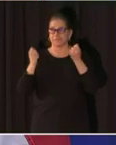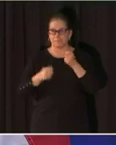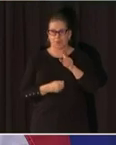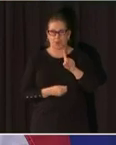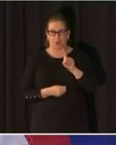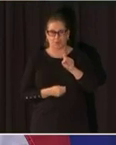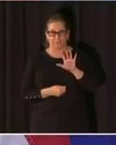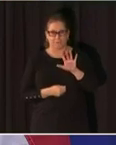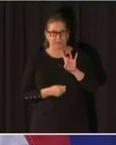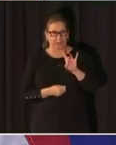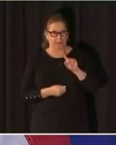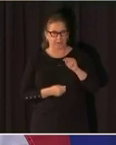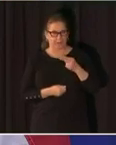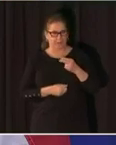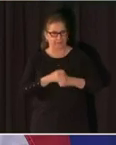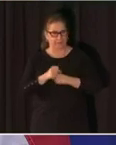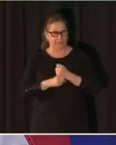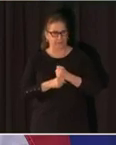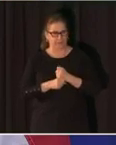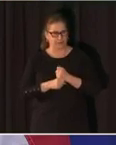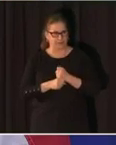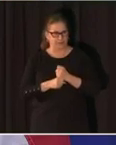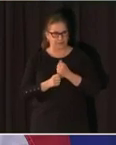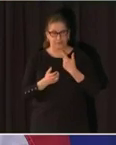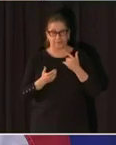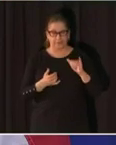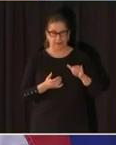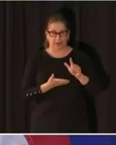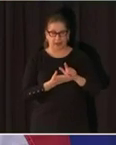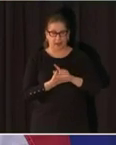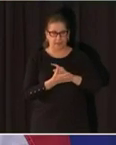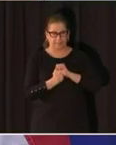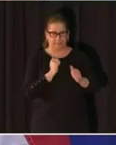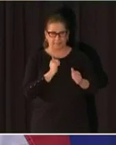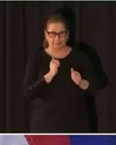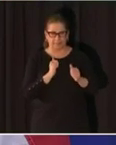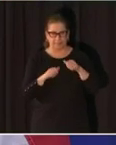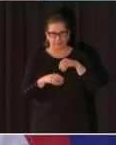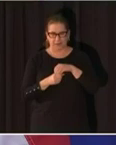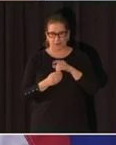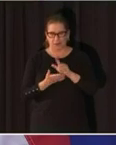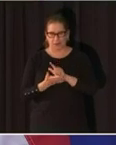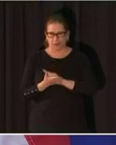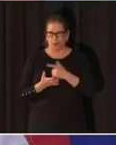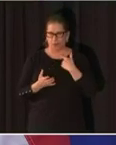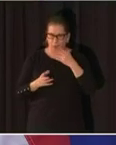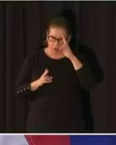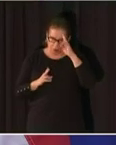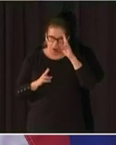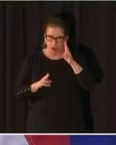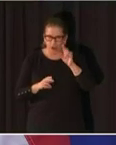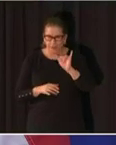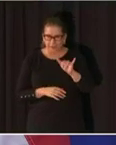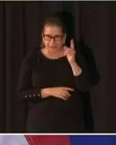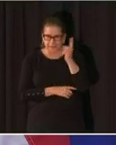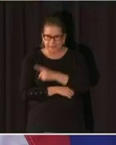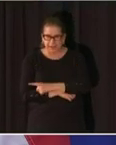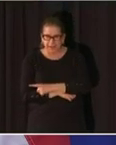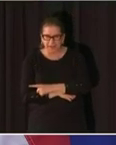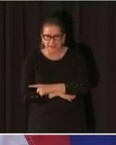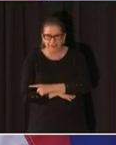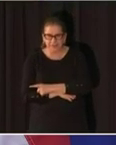Act. And in observance of this historic event, virtual celebrations are taking place throughout our